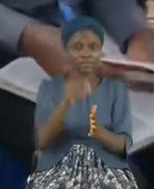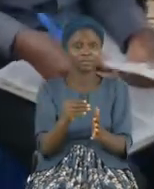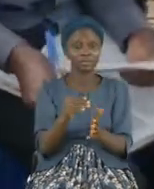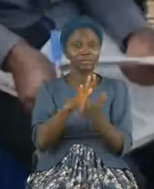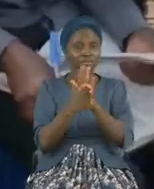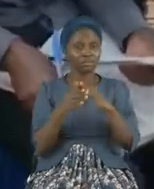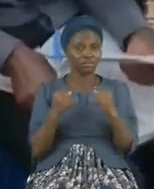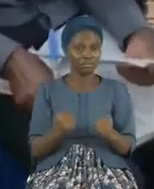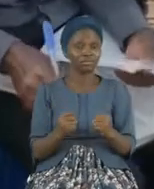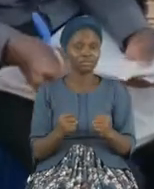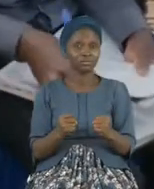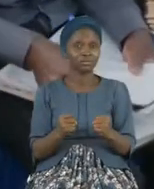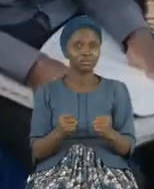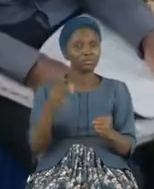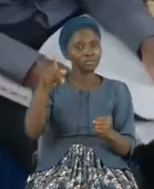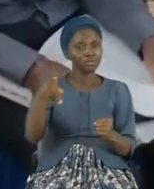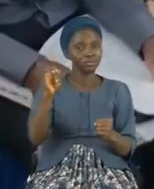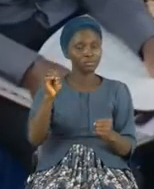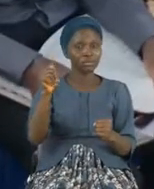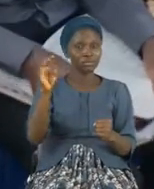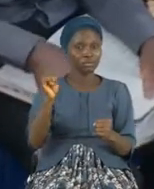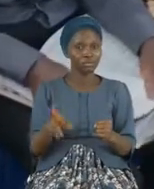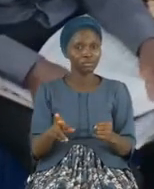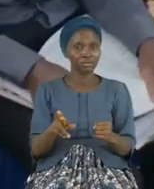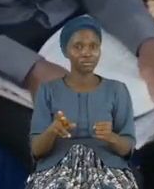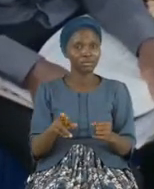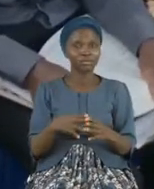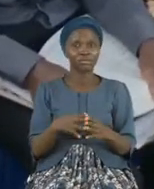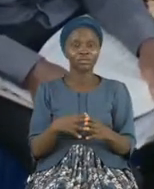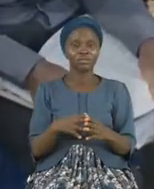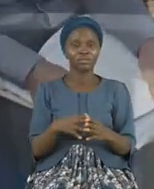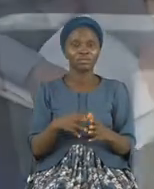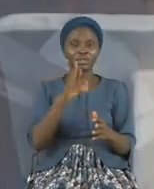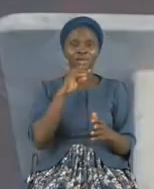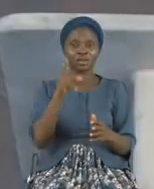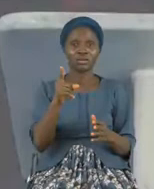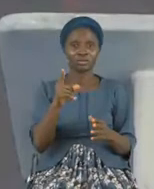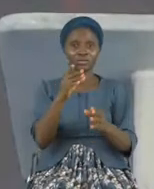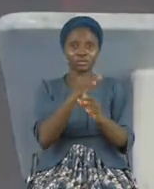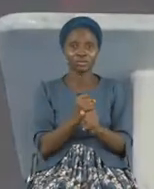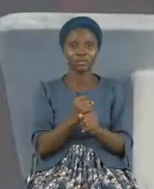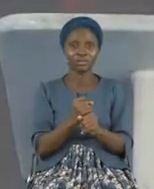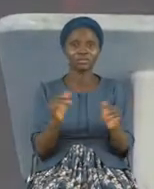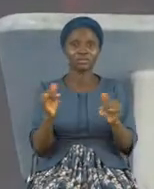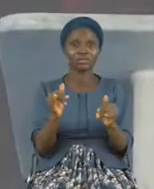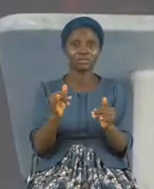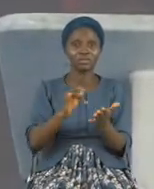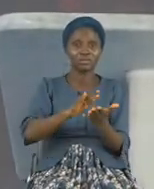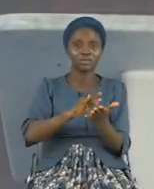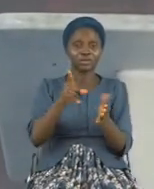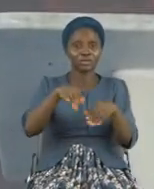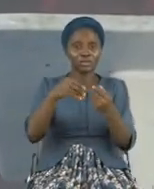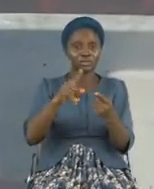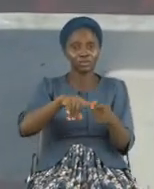strong. Peter, are you taking the same pill you're giving to other people, making them strong? Are